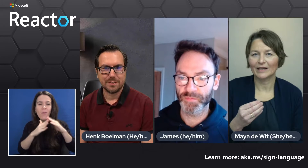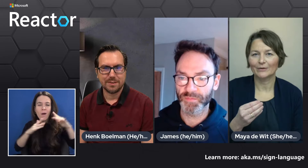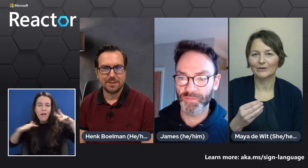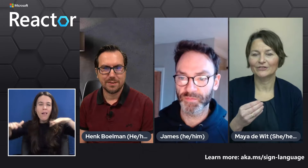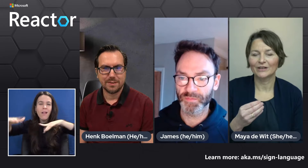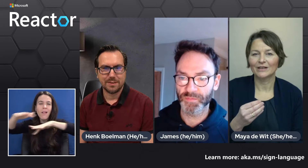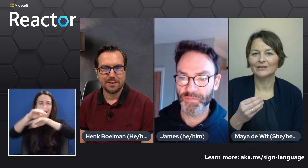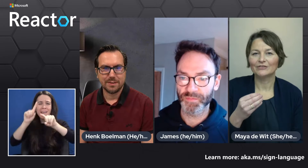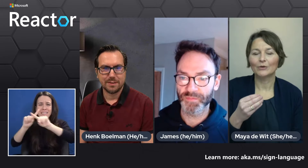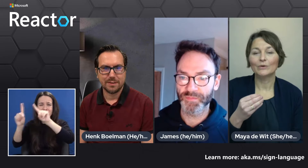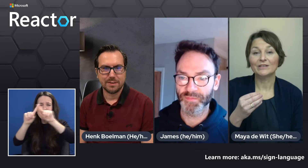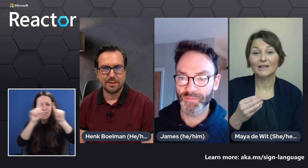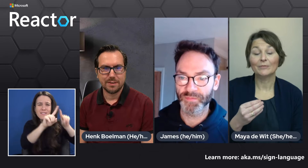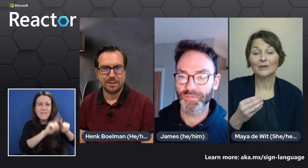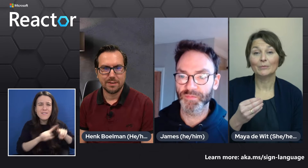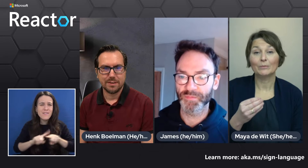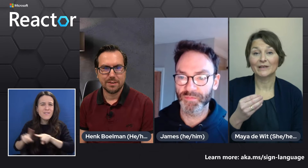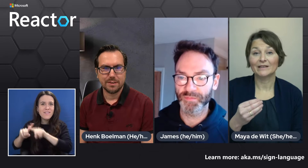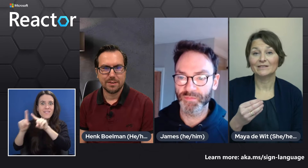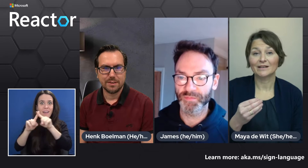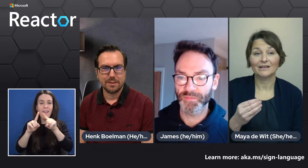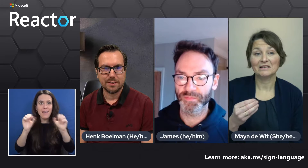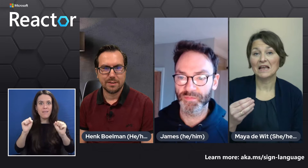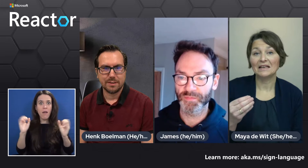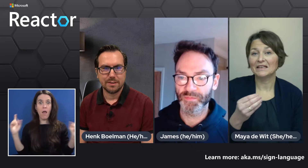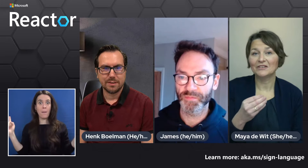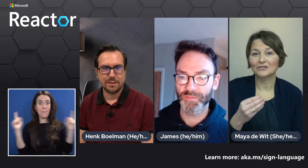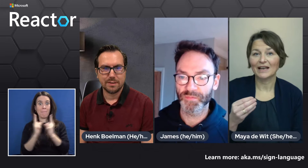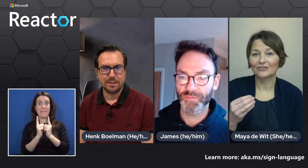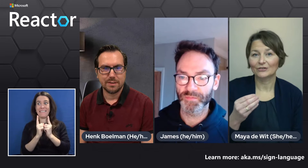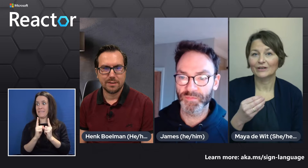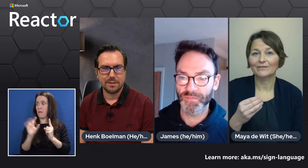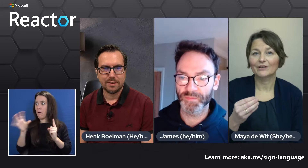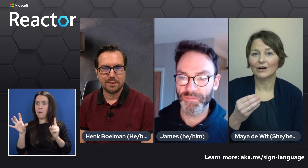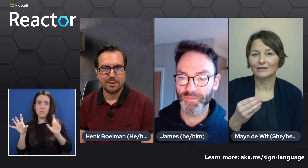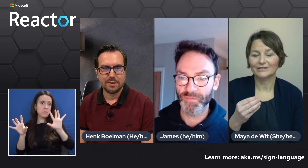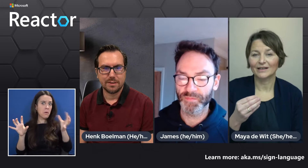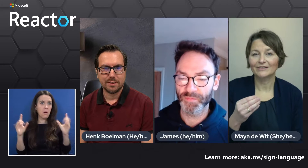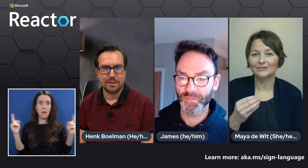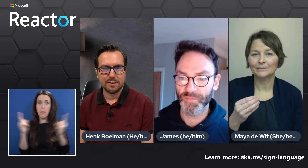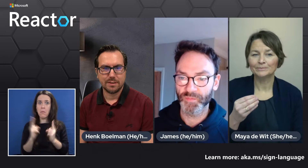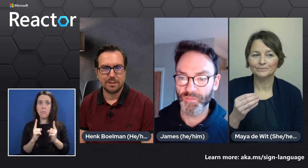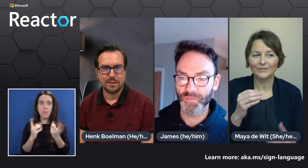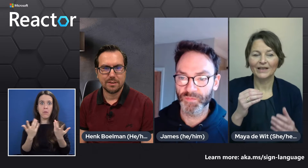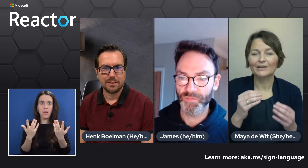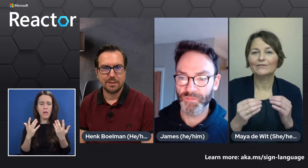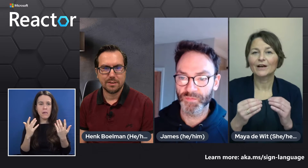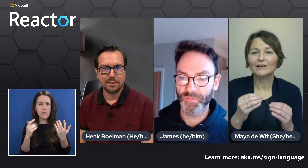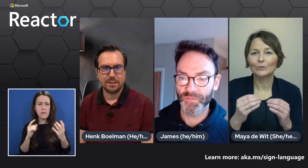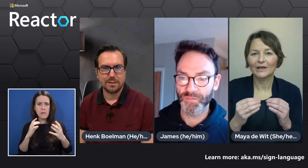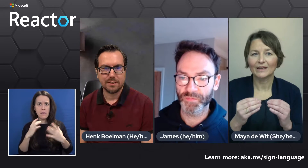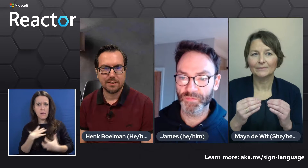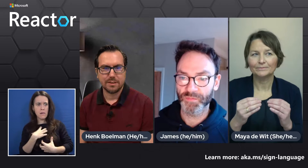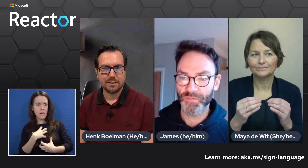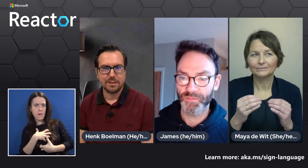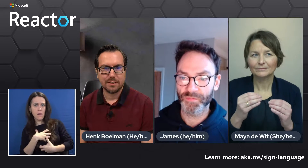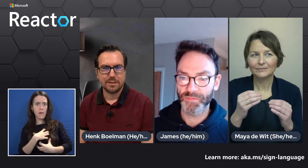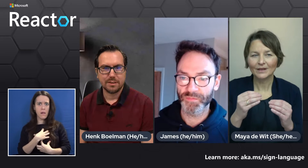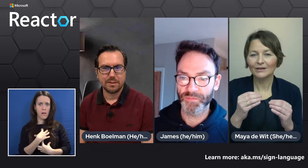spoken language. So when deaf people meet in any international given context, they can find a